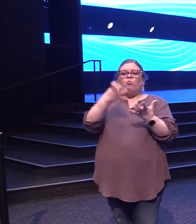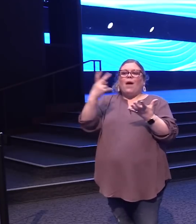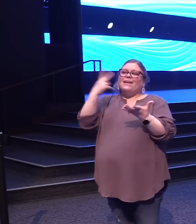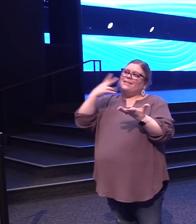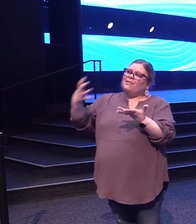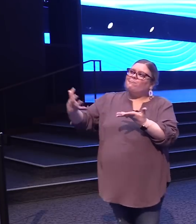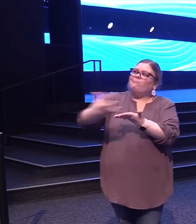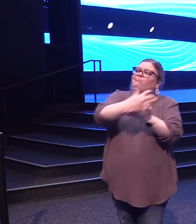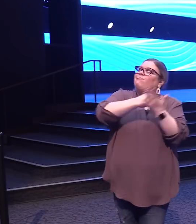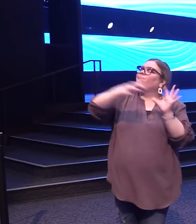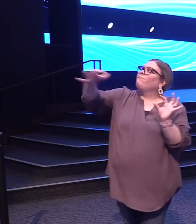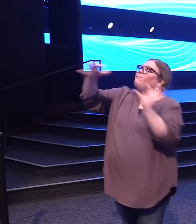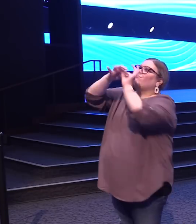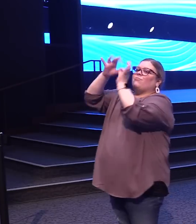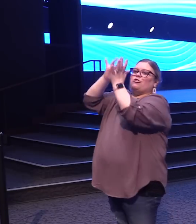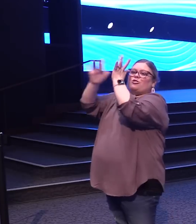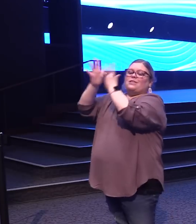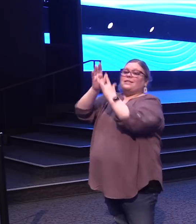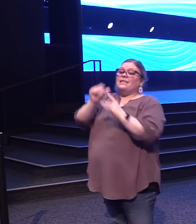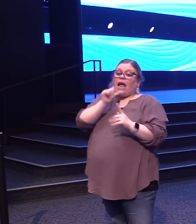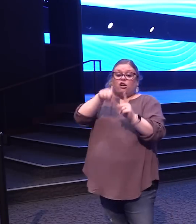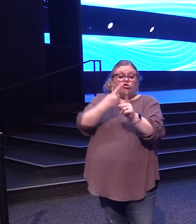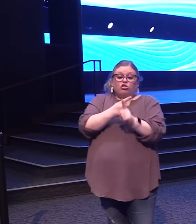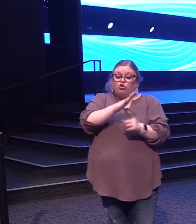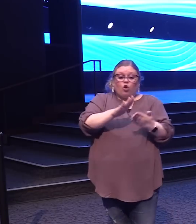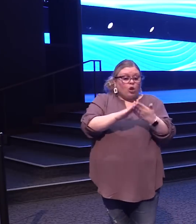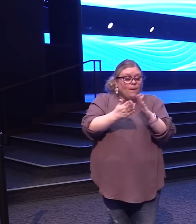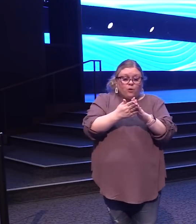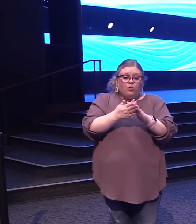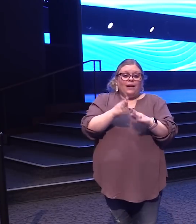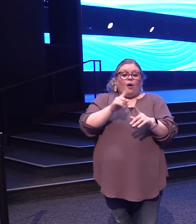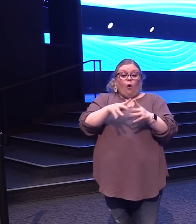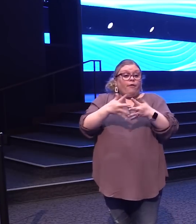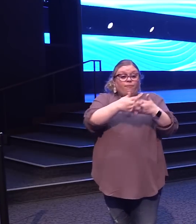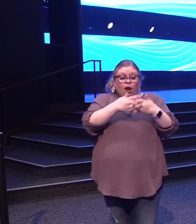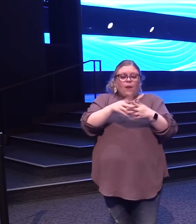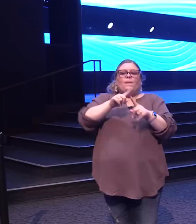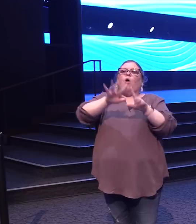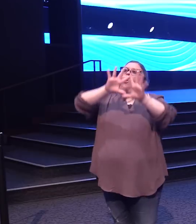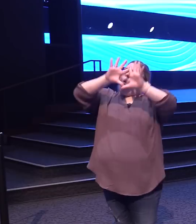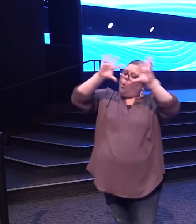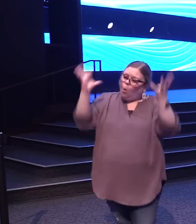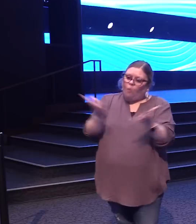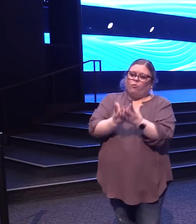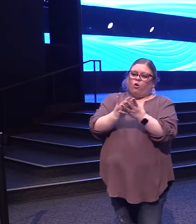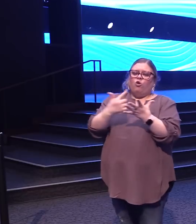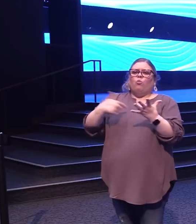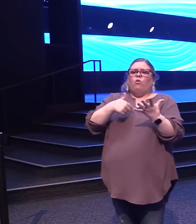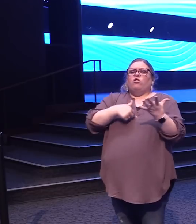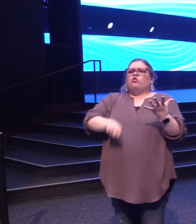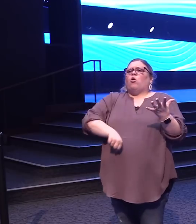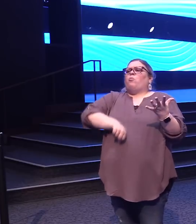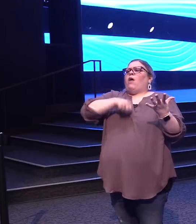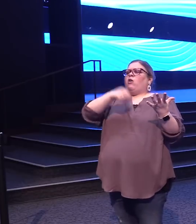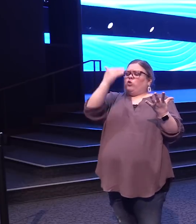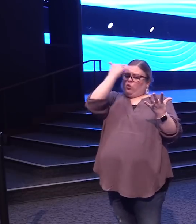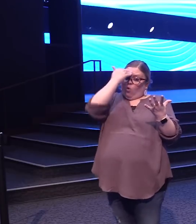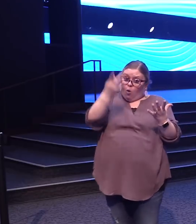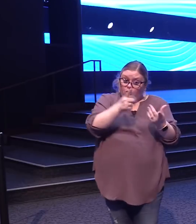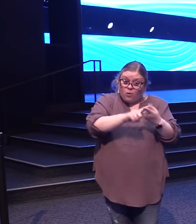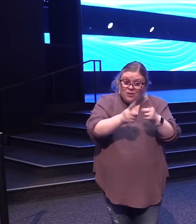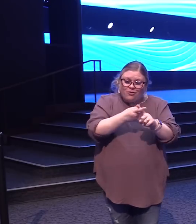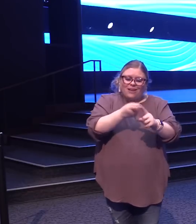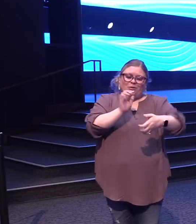not only in your community or even nation, but all over the world. We couldn't be more proud to know you as friends